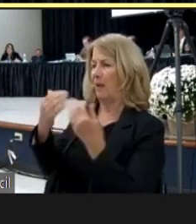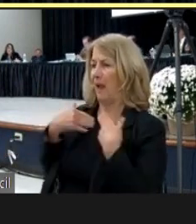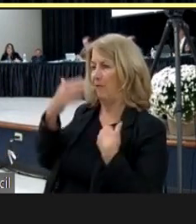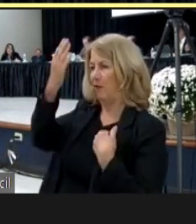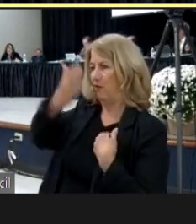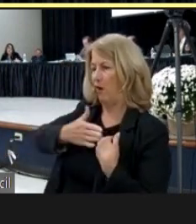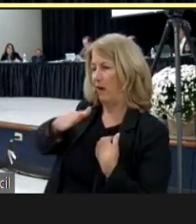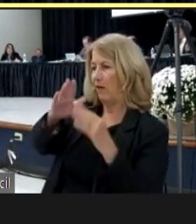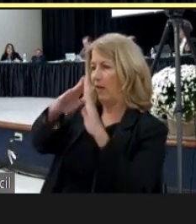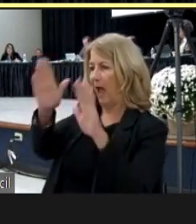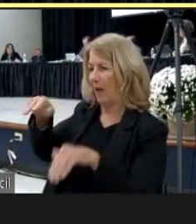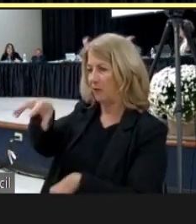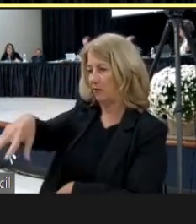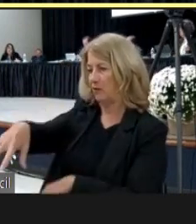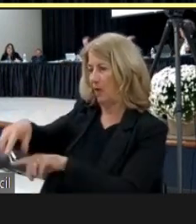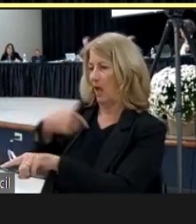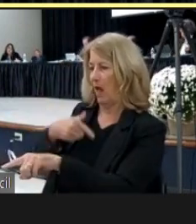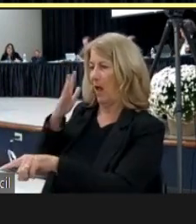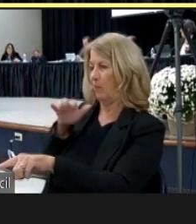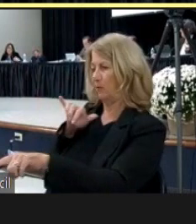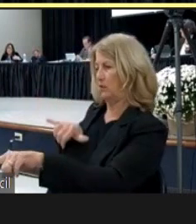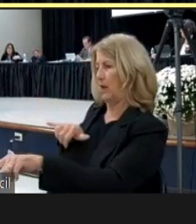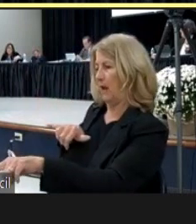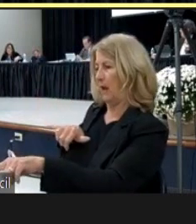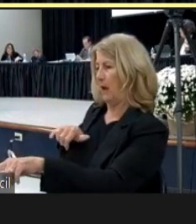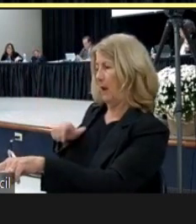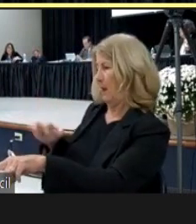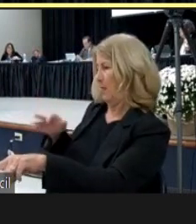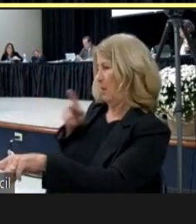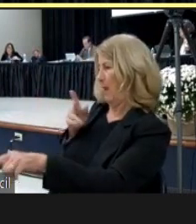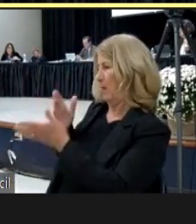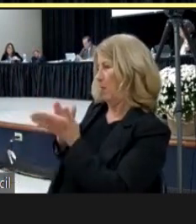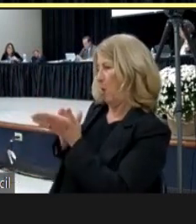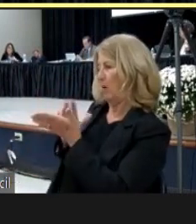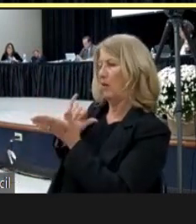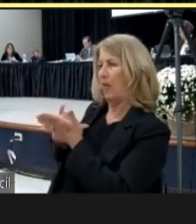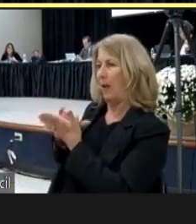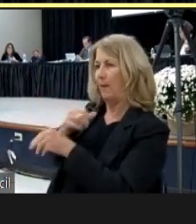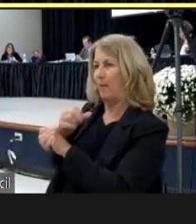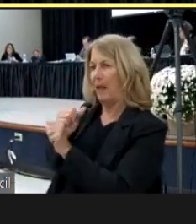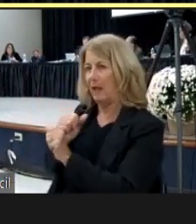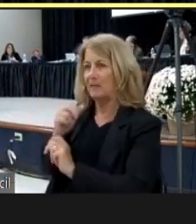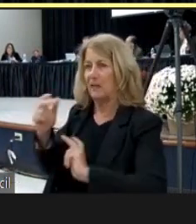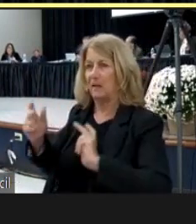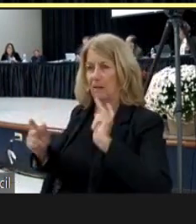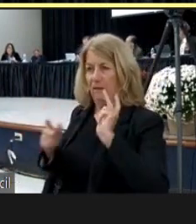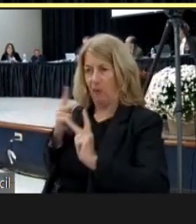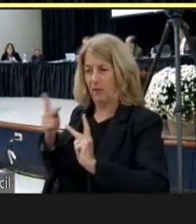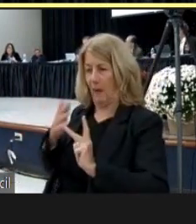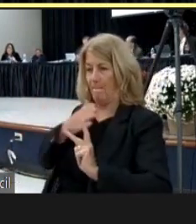and I'm going to stay in the back part, which makes folks, like I said, in my age group,